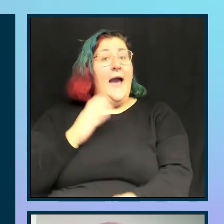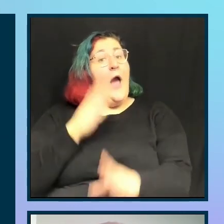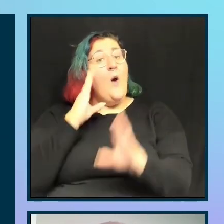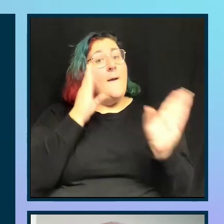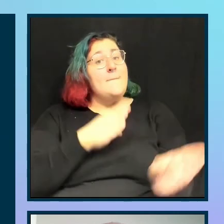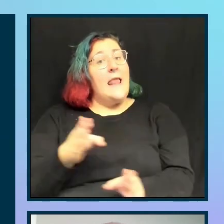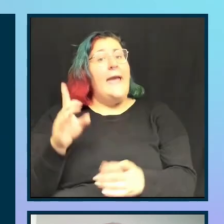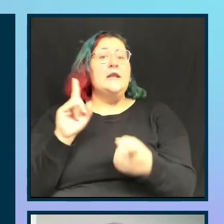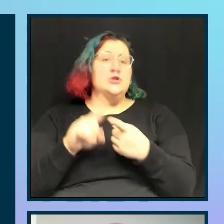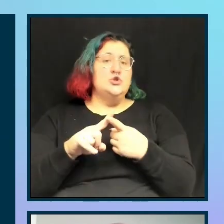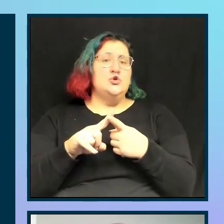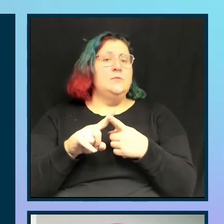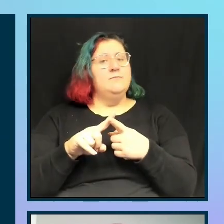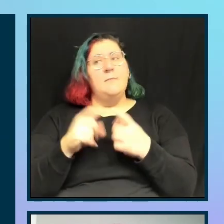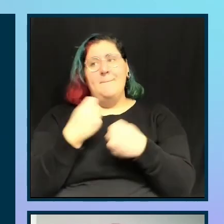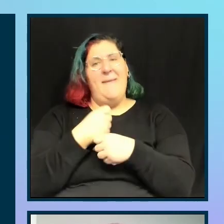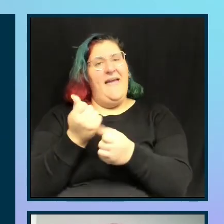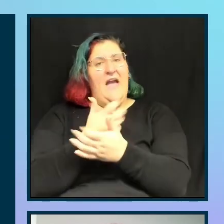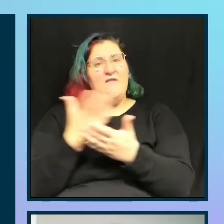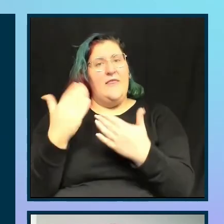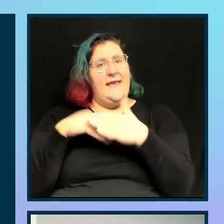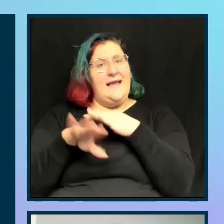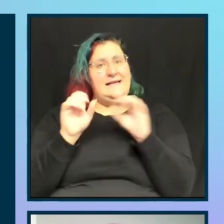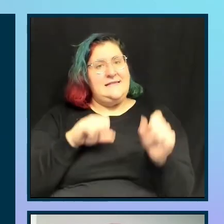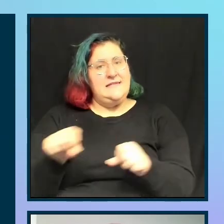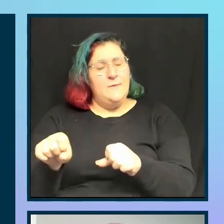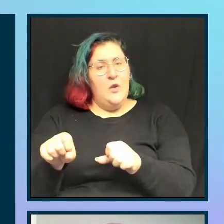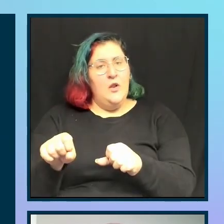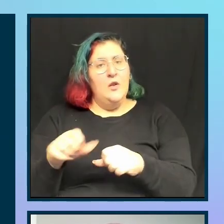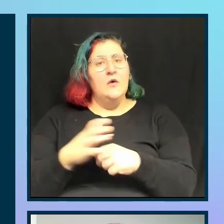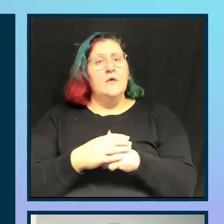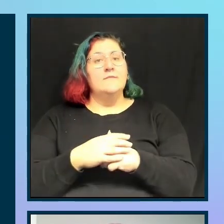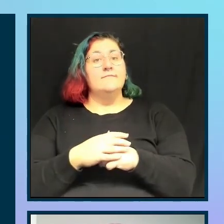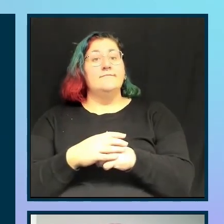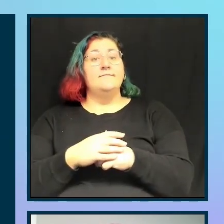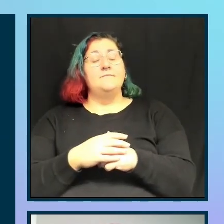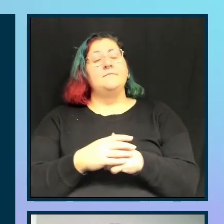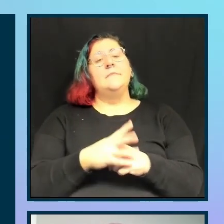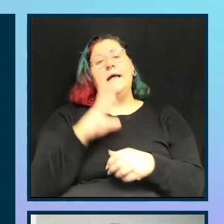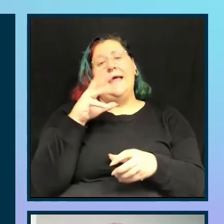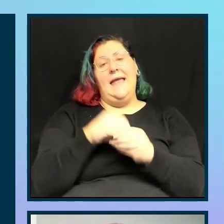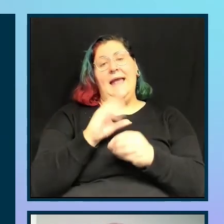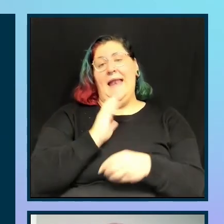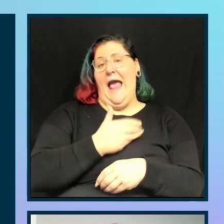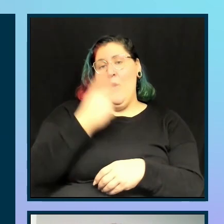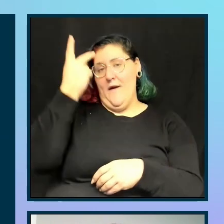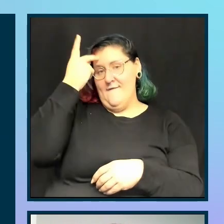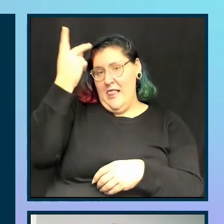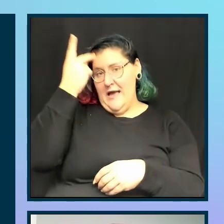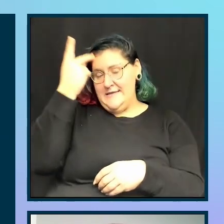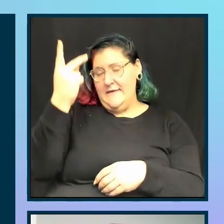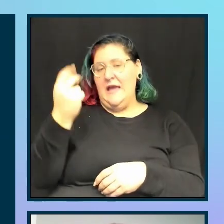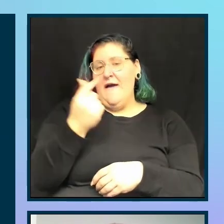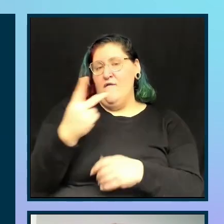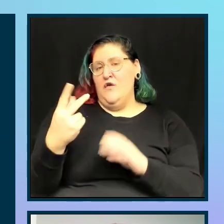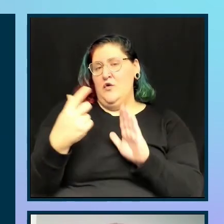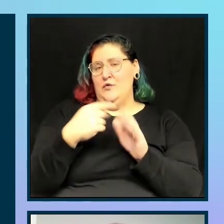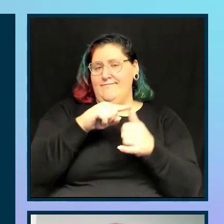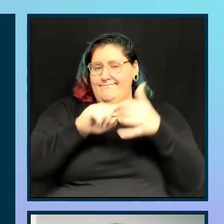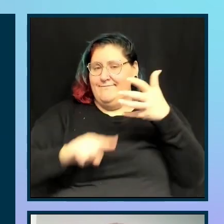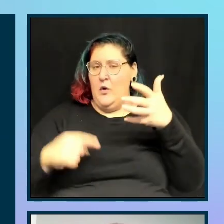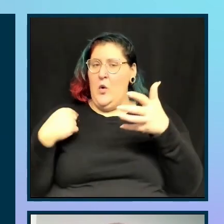So we're going to add to them. Incorporated in our philosophy are a series of principles that I'll touch on as I go through